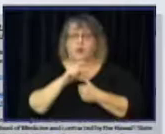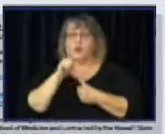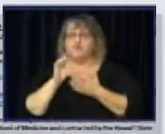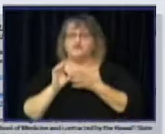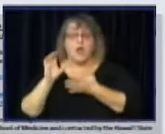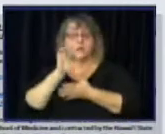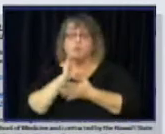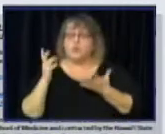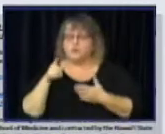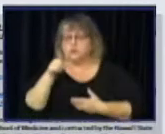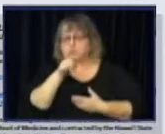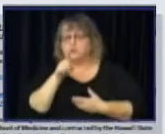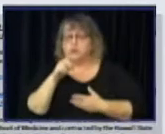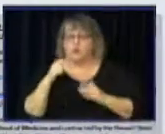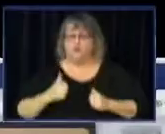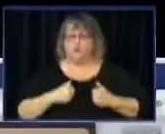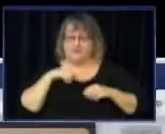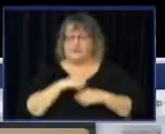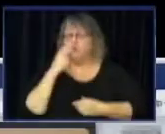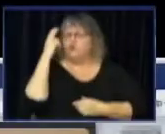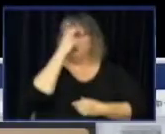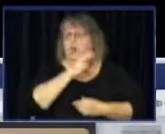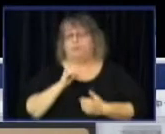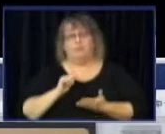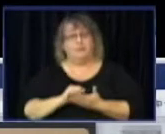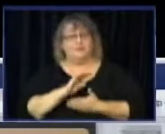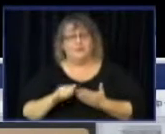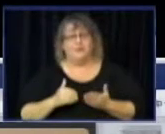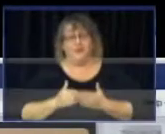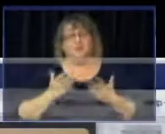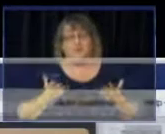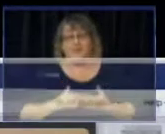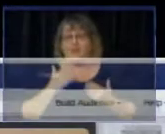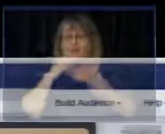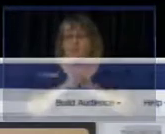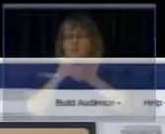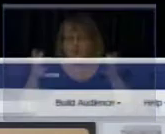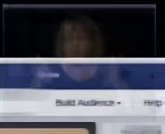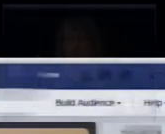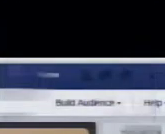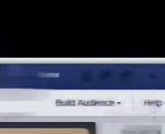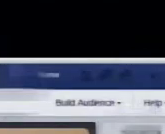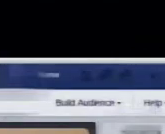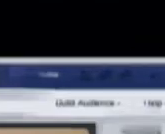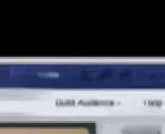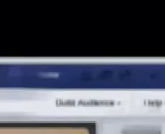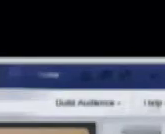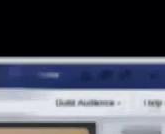criteria is that you're a resident of Hawaii. Thank you very much.